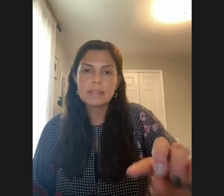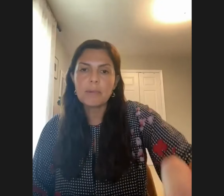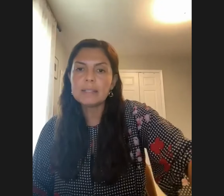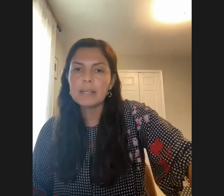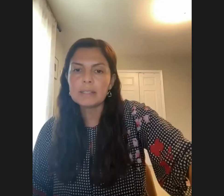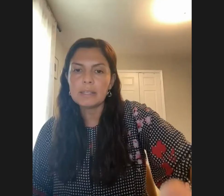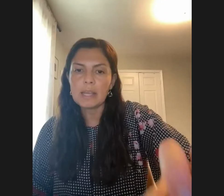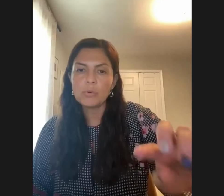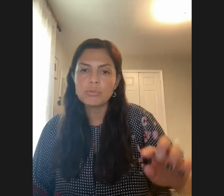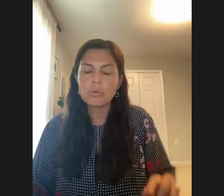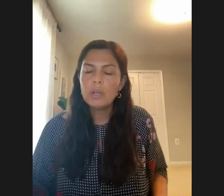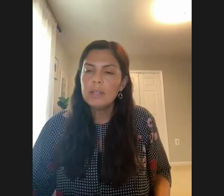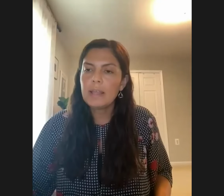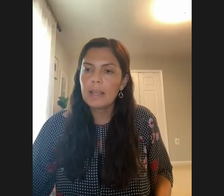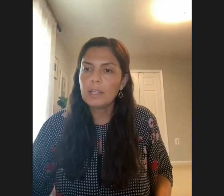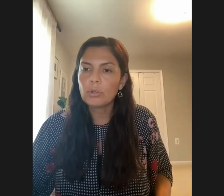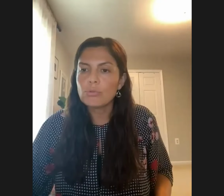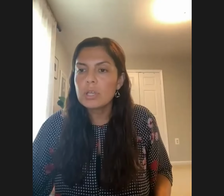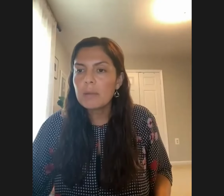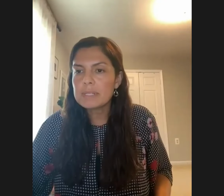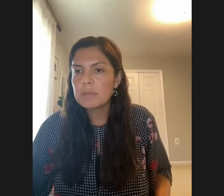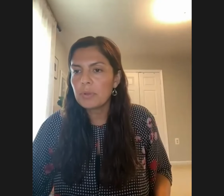approach. And so,